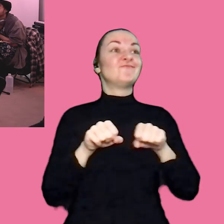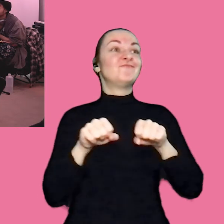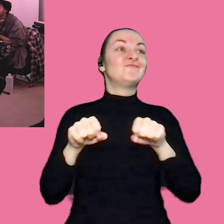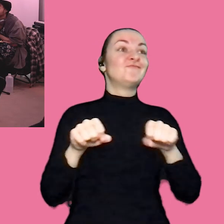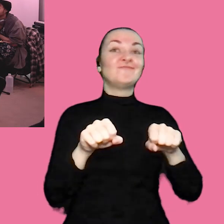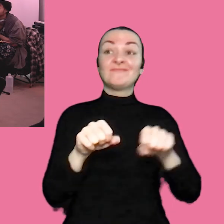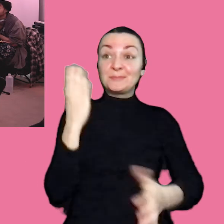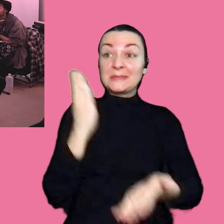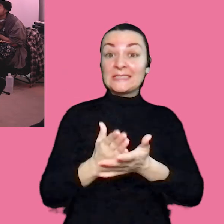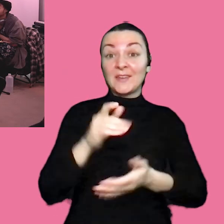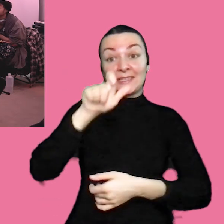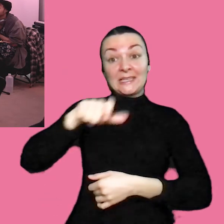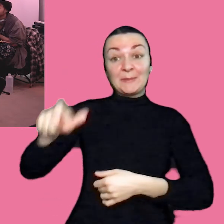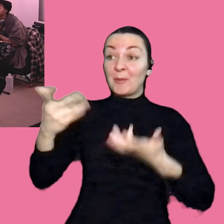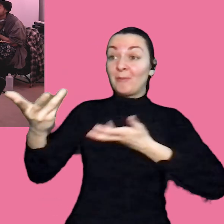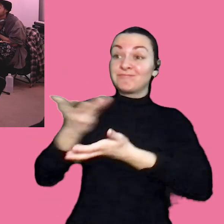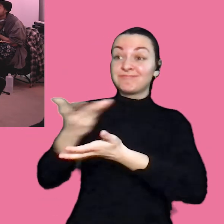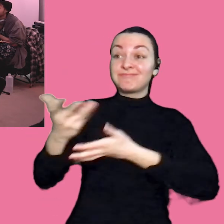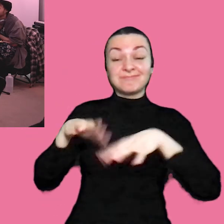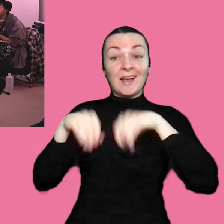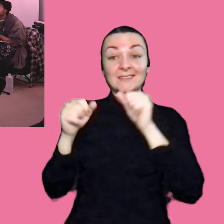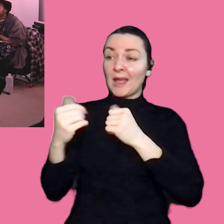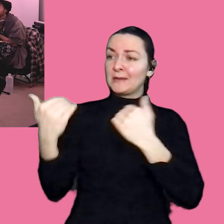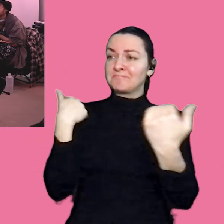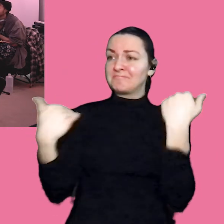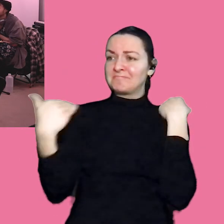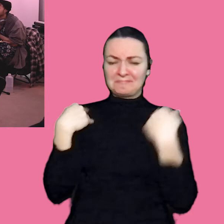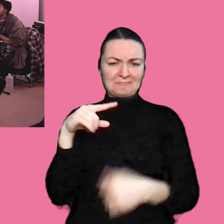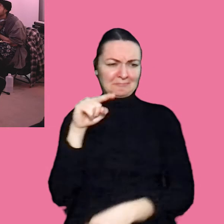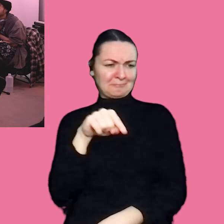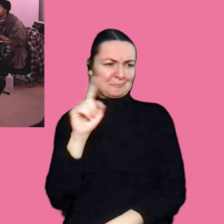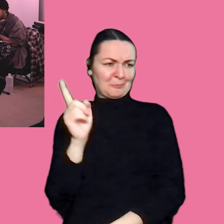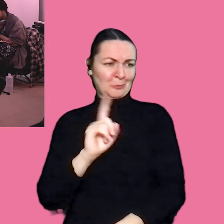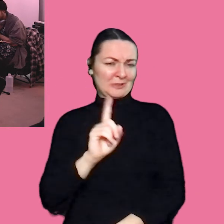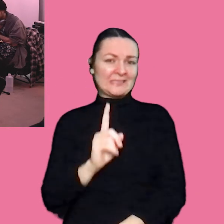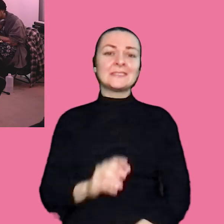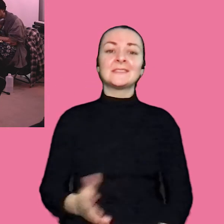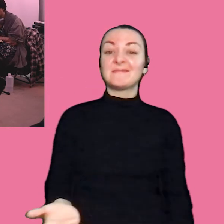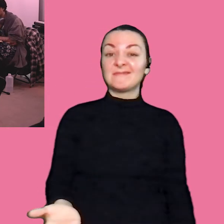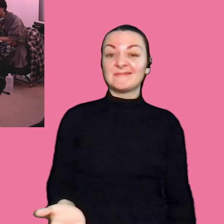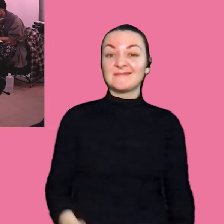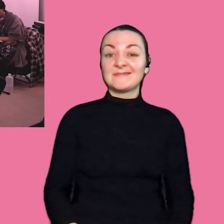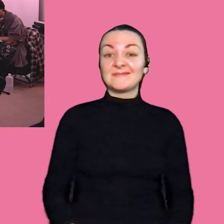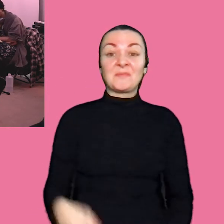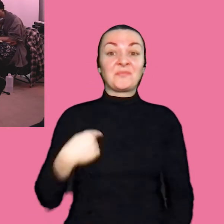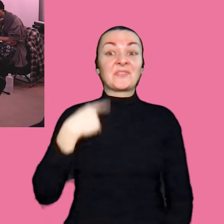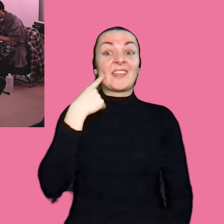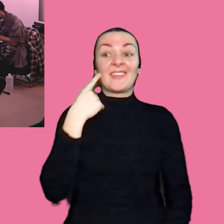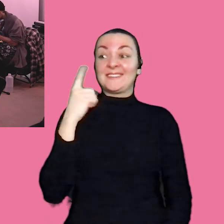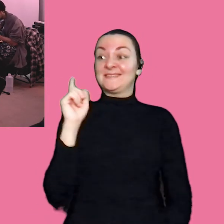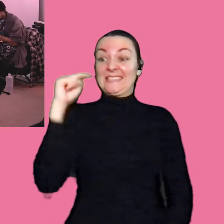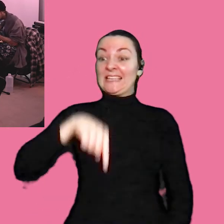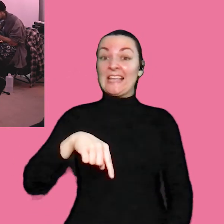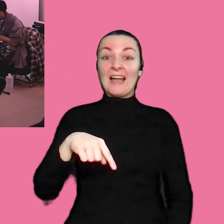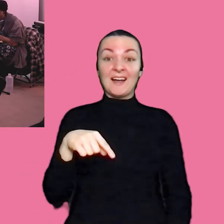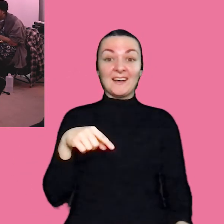definitely going to offer me an opportunity to have conversations with people about why I'm doing it. And so then when we knew we were coming